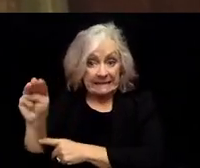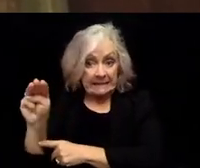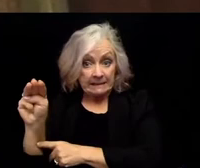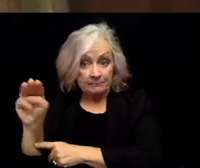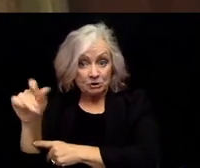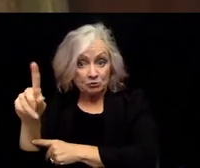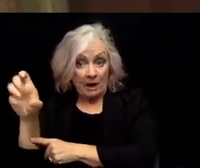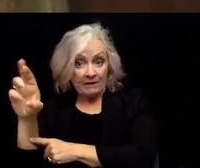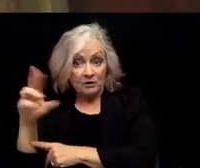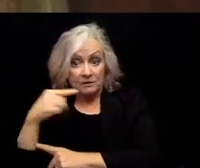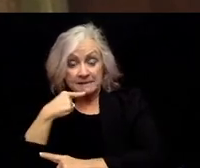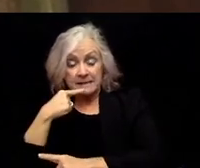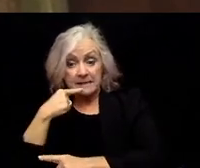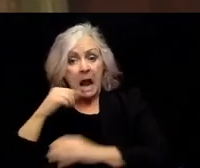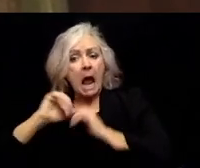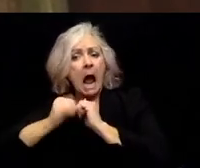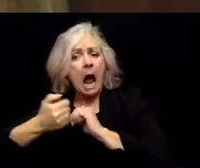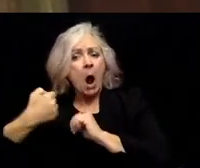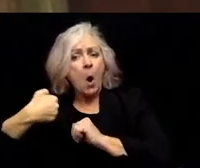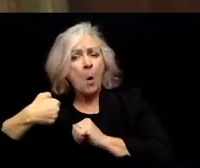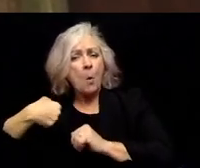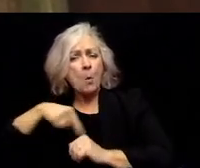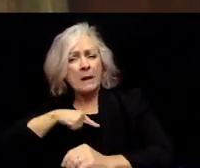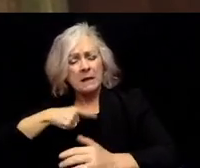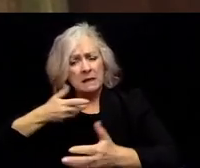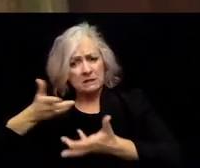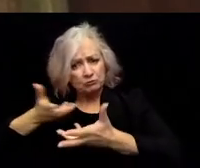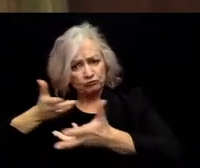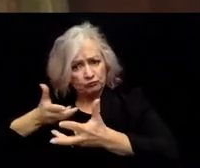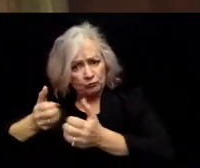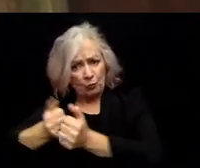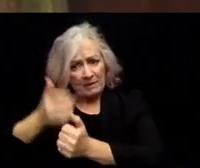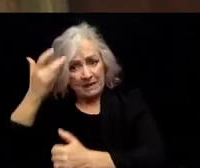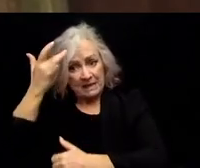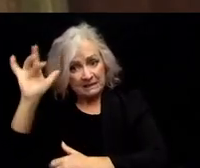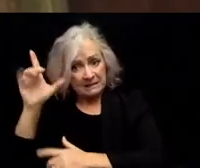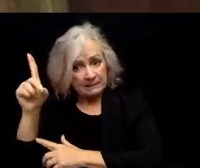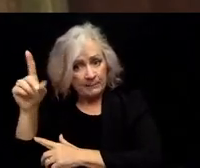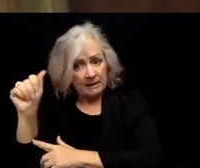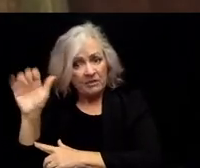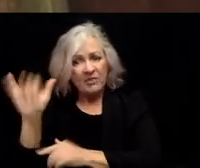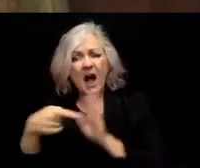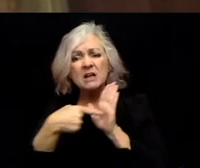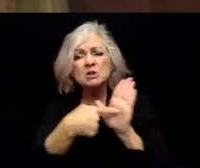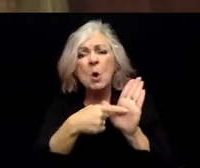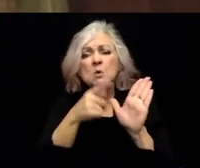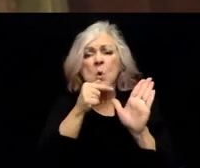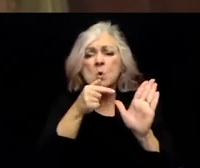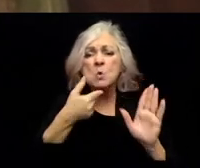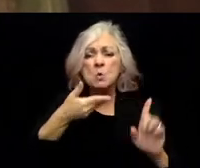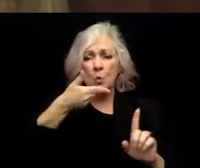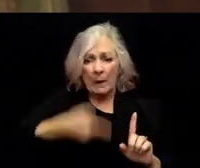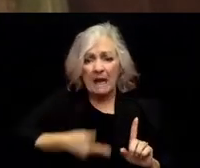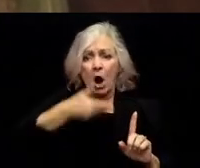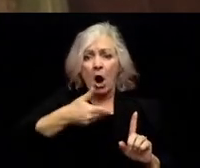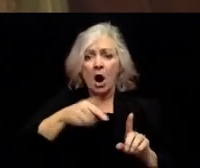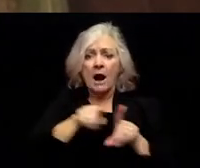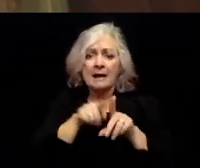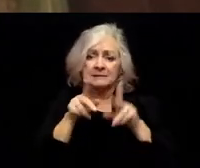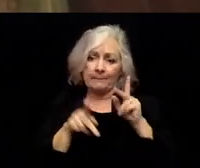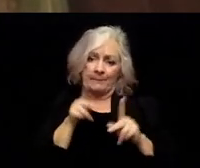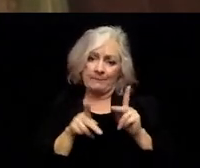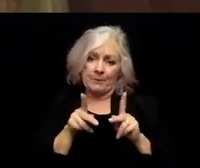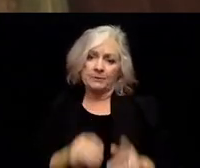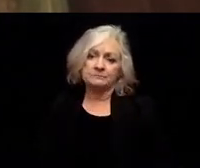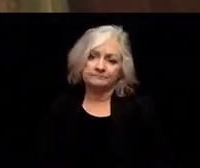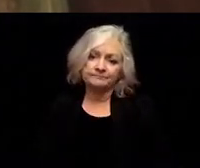society, because as we manage those around us who have needs, we reflect who we are as a people. So God bless you for all the wonderful work you've